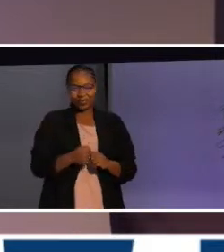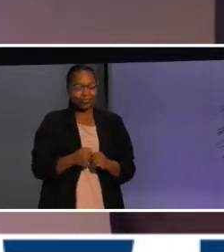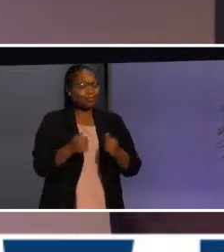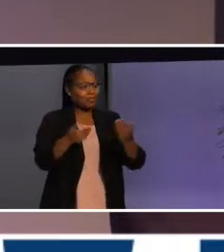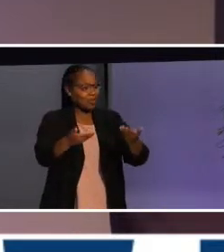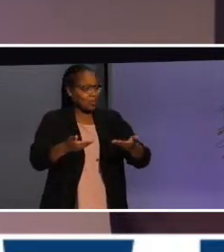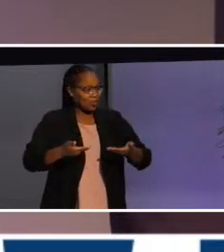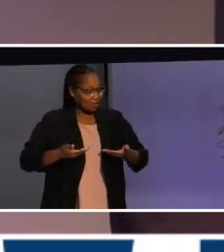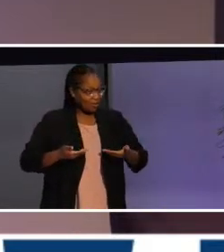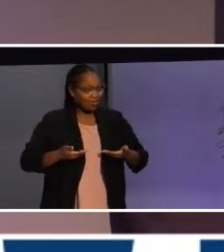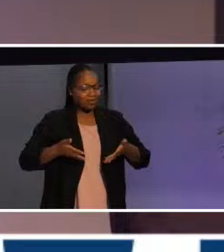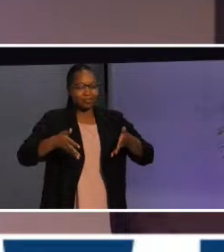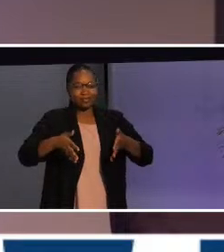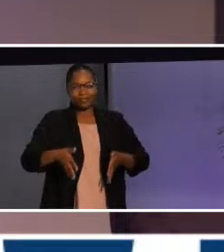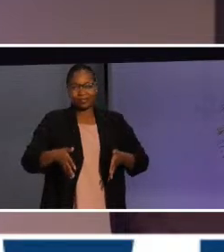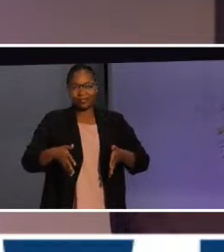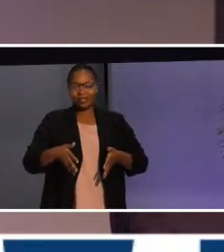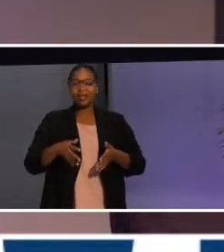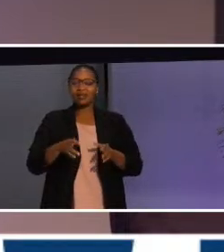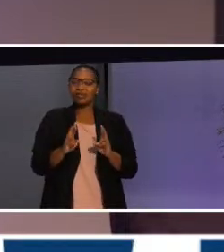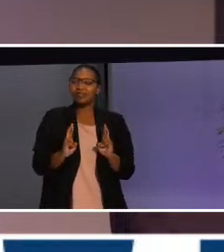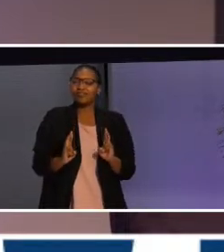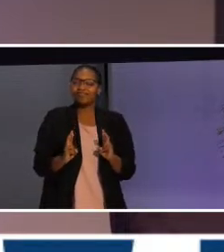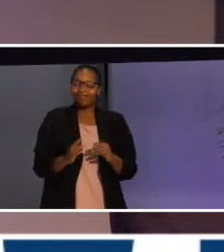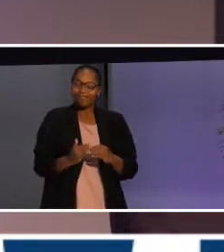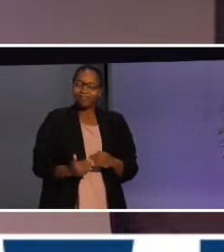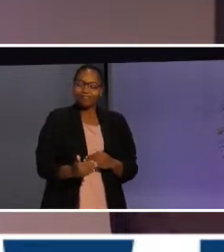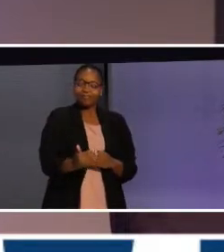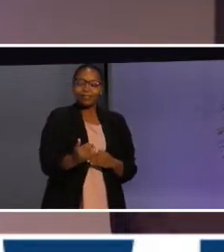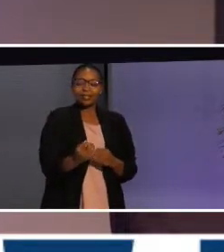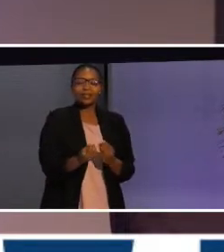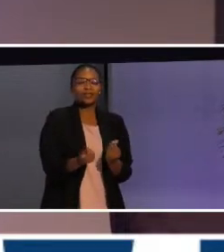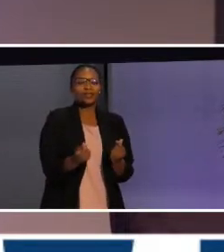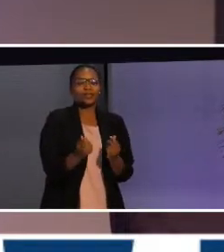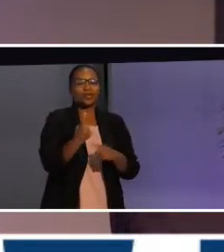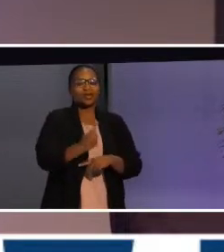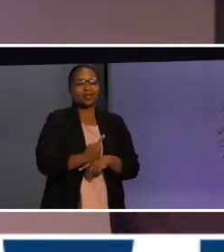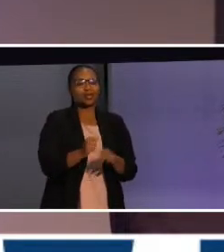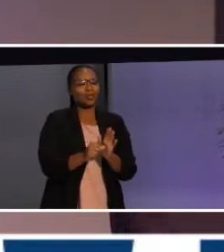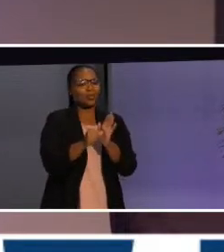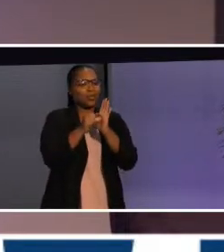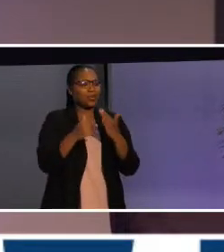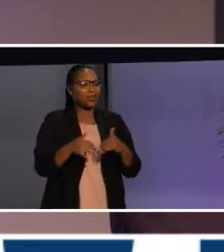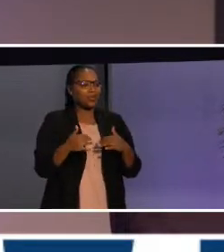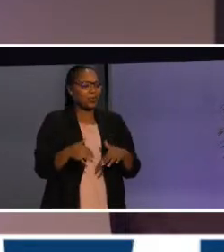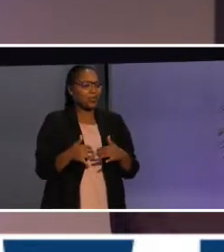and trust that we will have a very important few days ahead of us. Thank you very much.